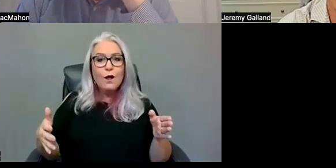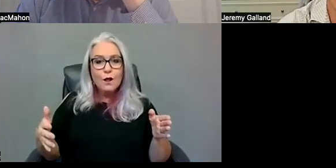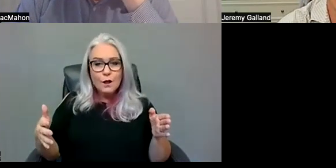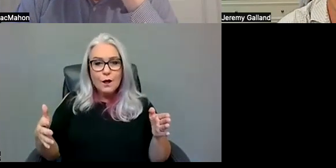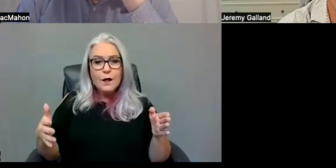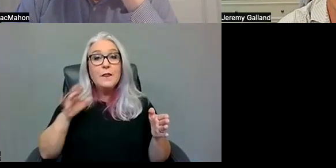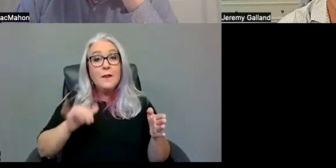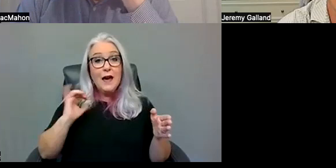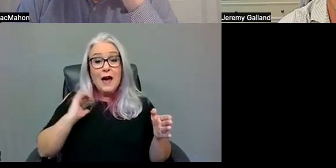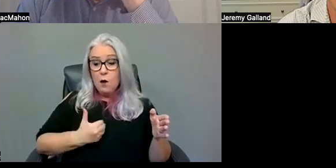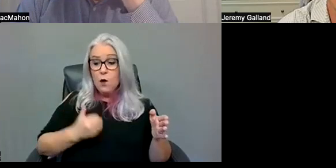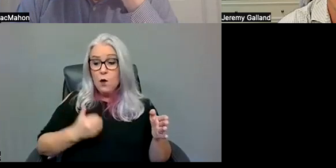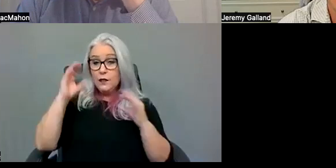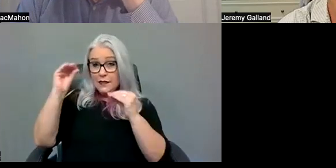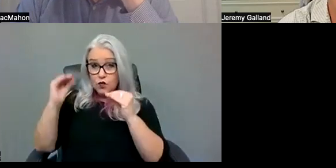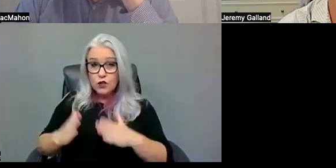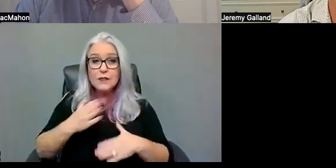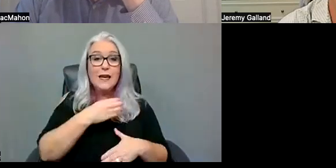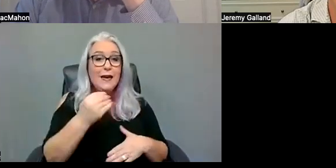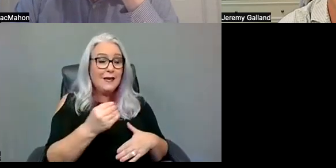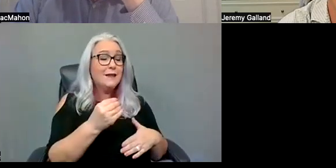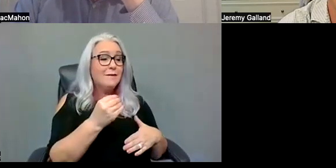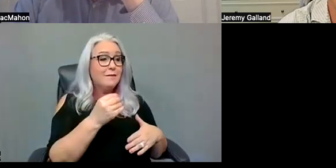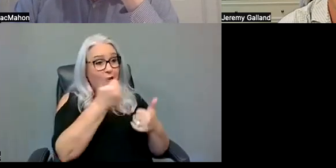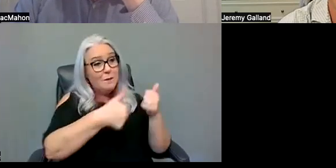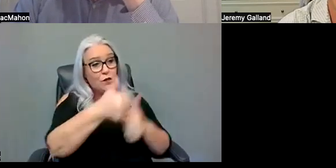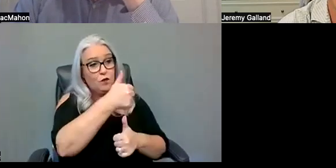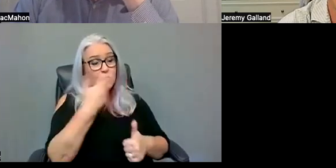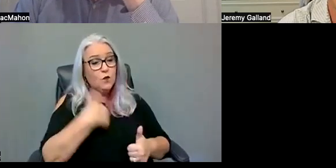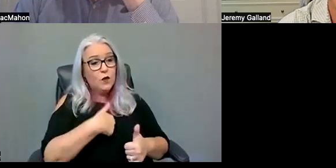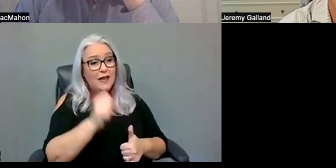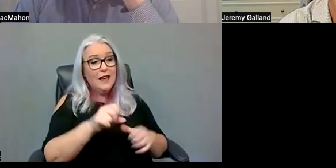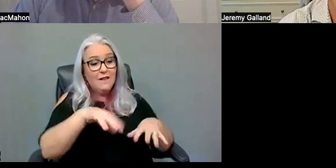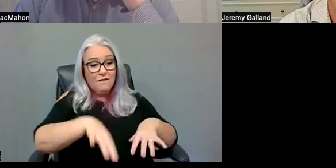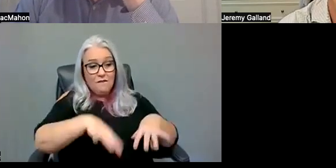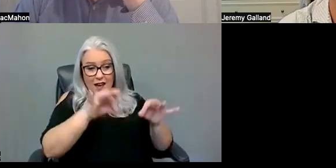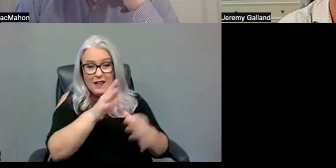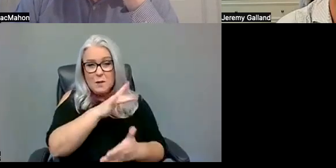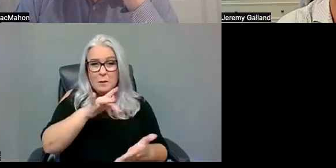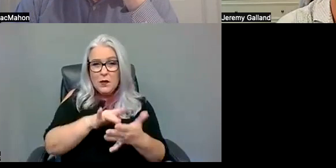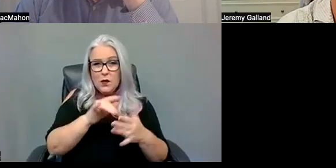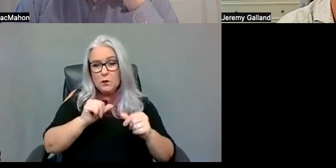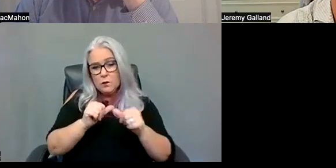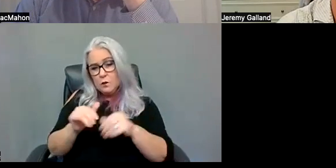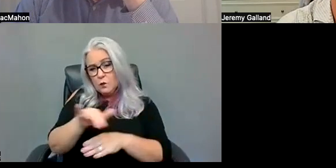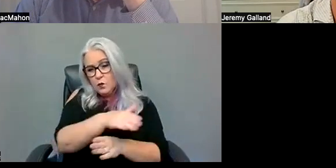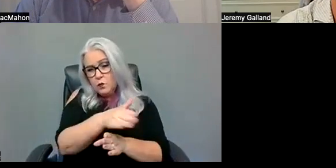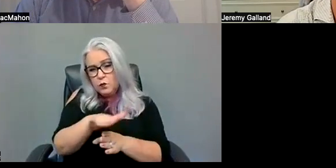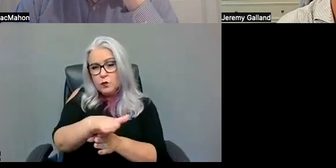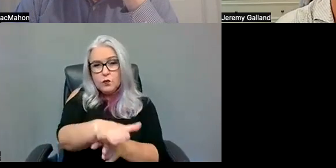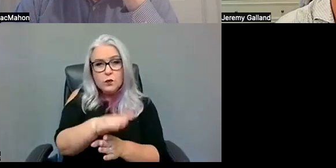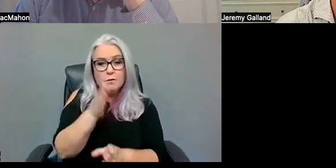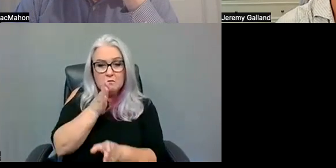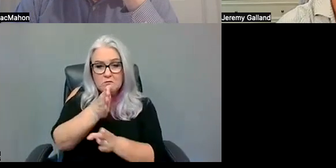principals can use to guide some sort of middle term planning. Thank you very much. Theresa